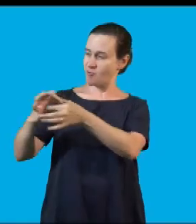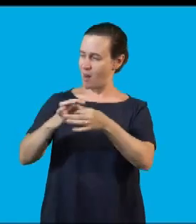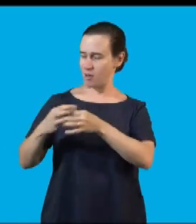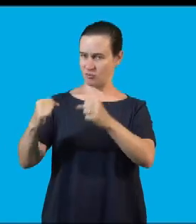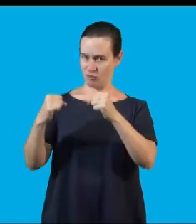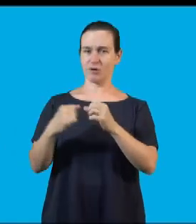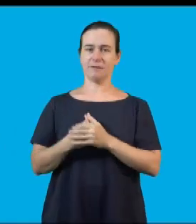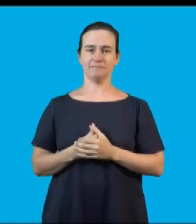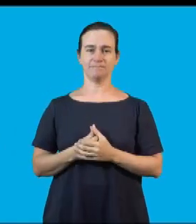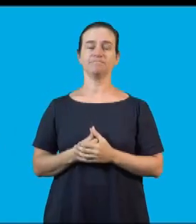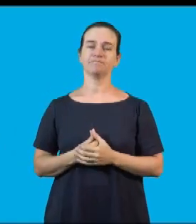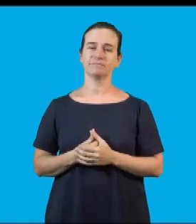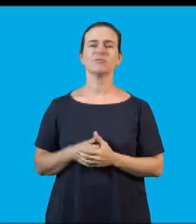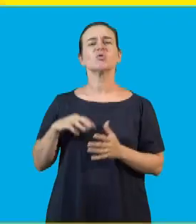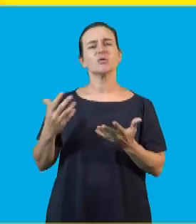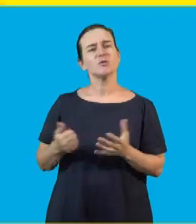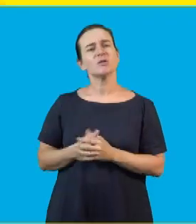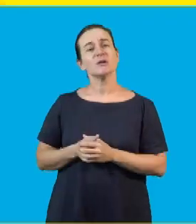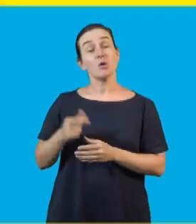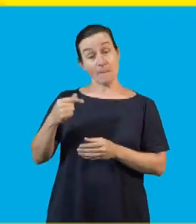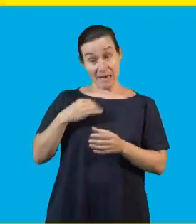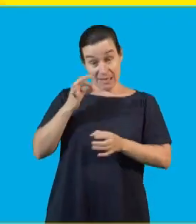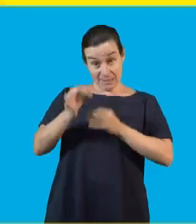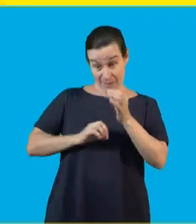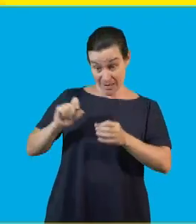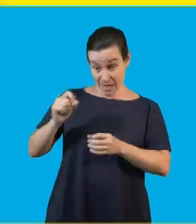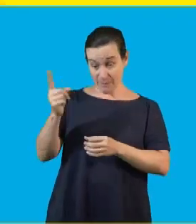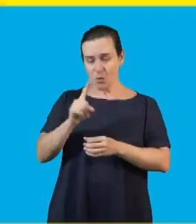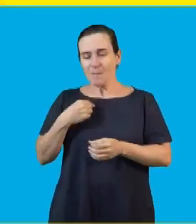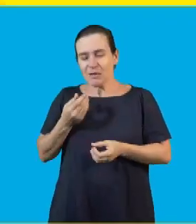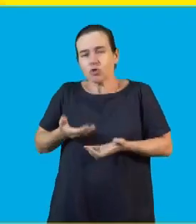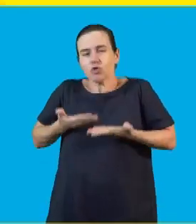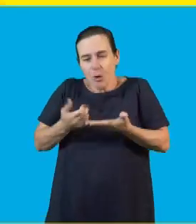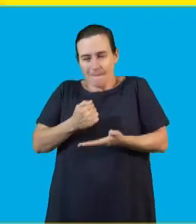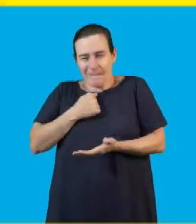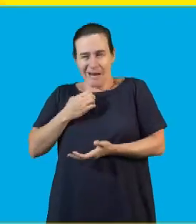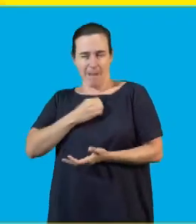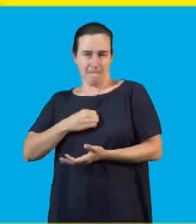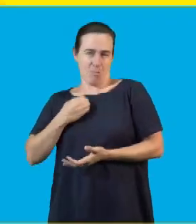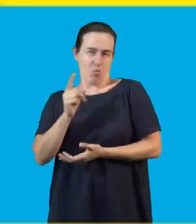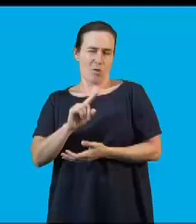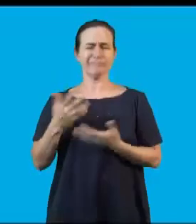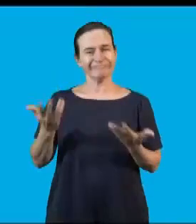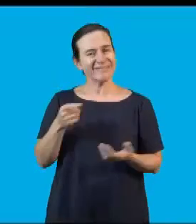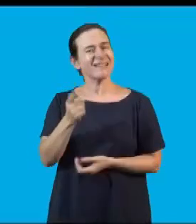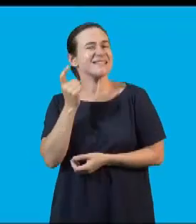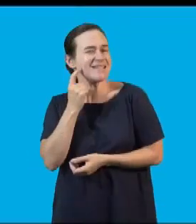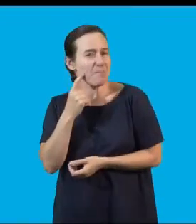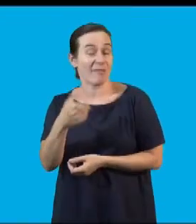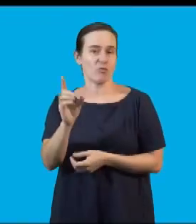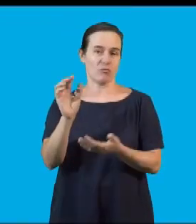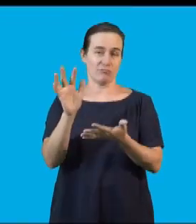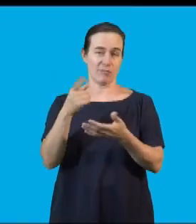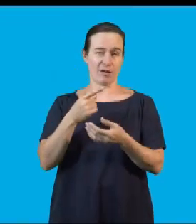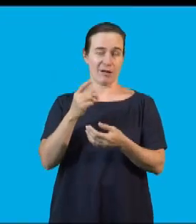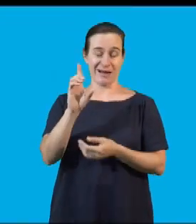our relationship. Narrating the details but also giving emotion. That is how simple a